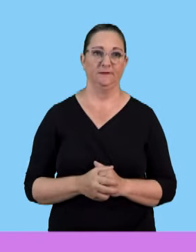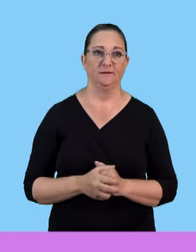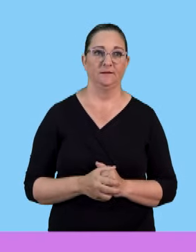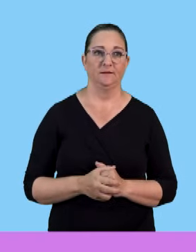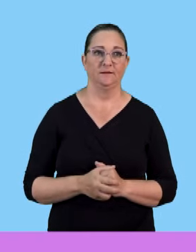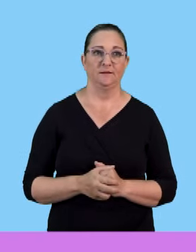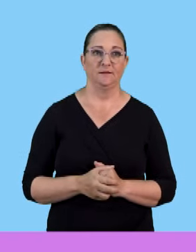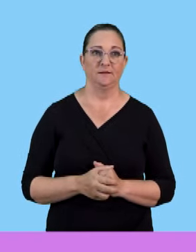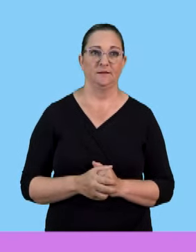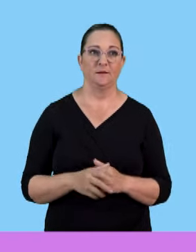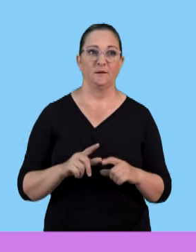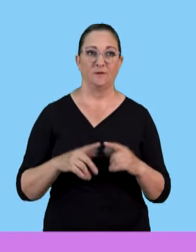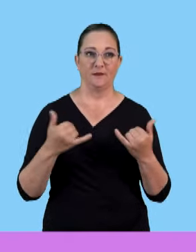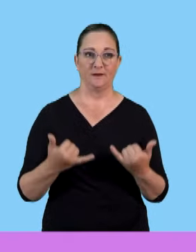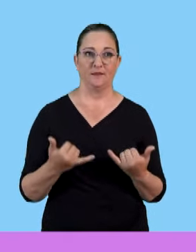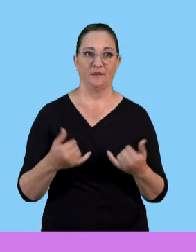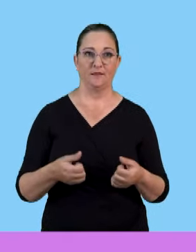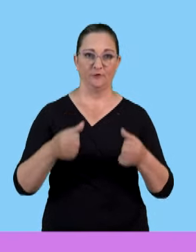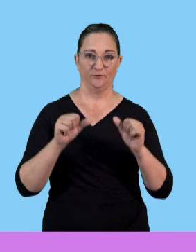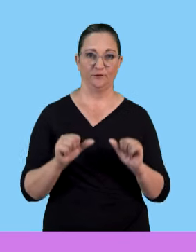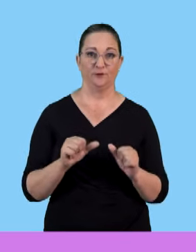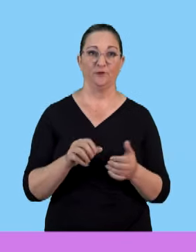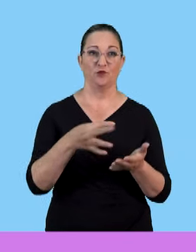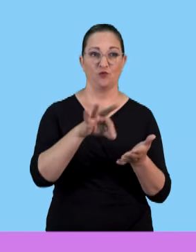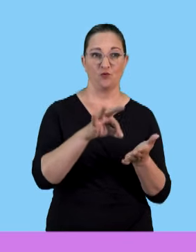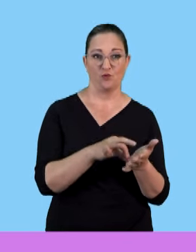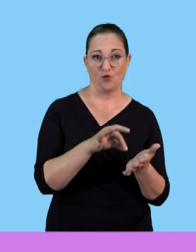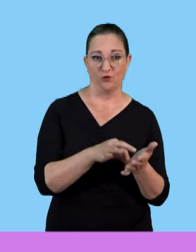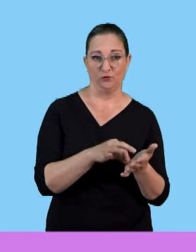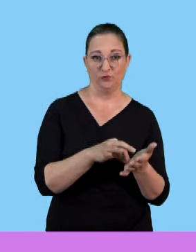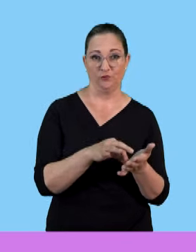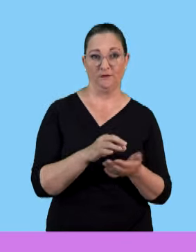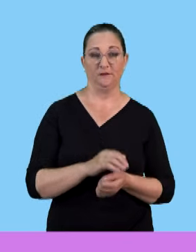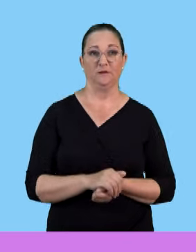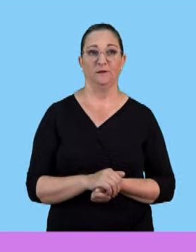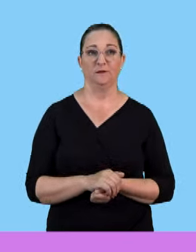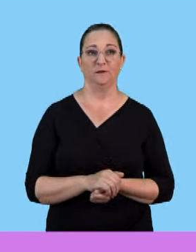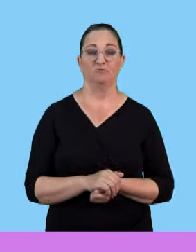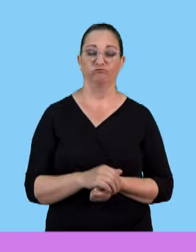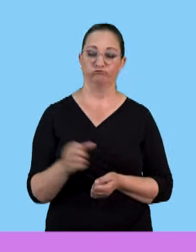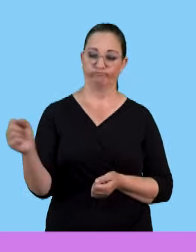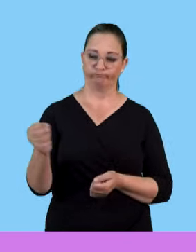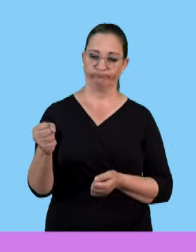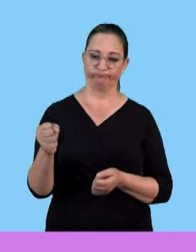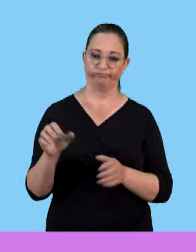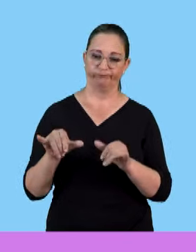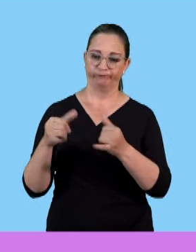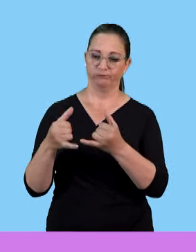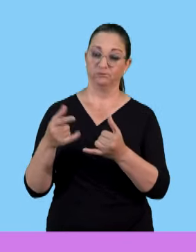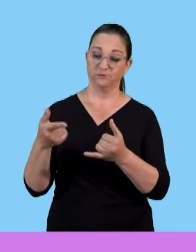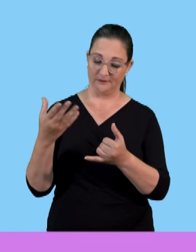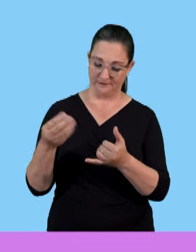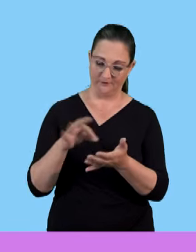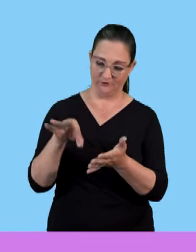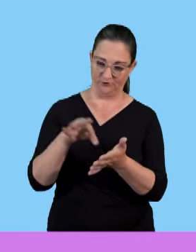35. Number B, it's a contract tariff. So now a recruiting